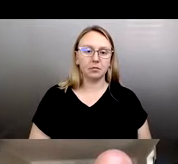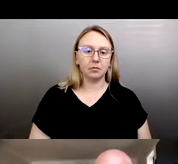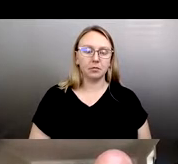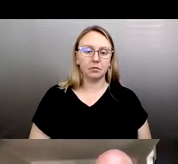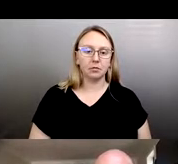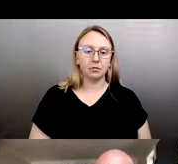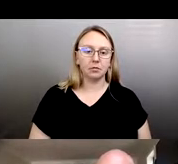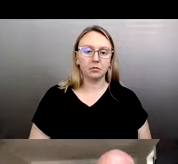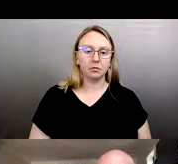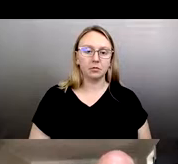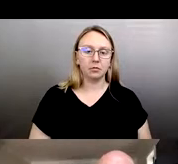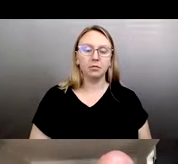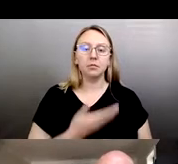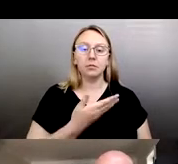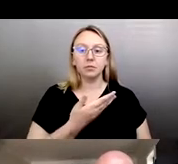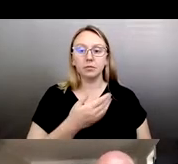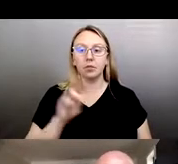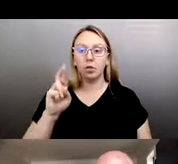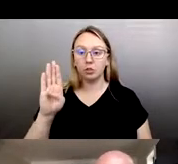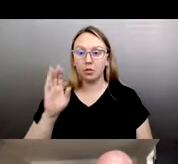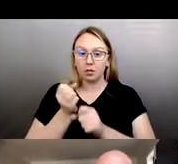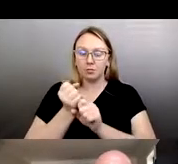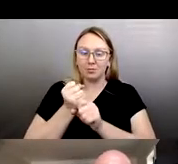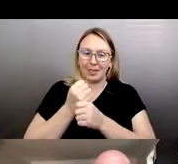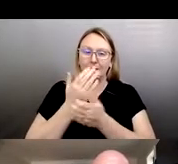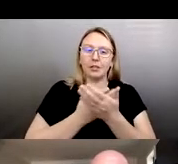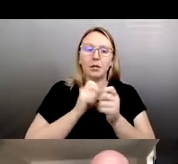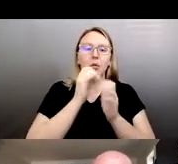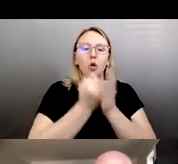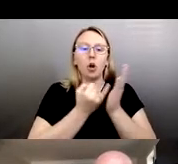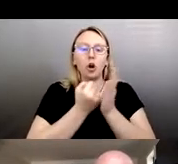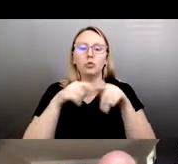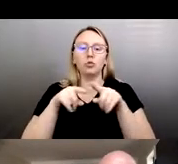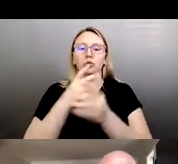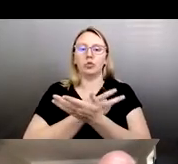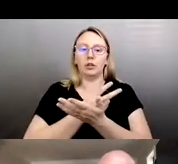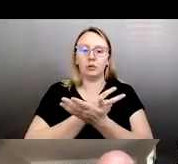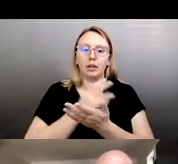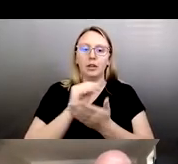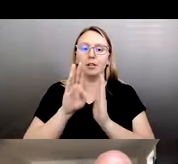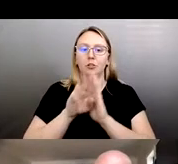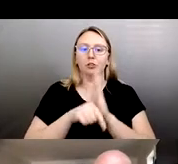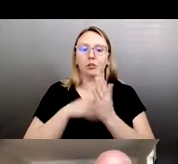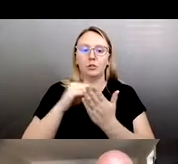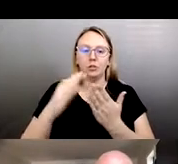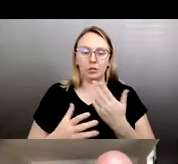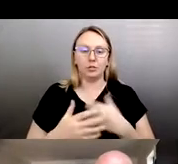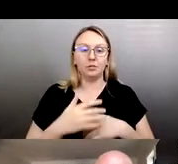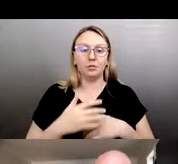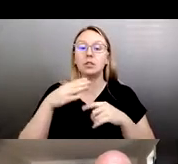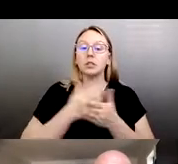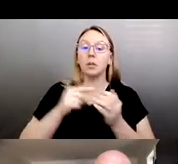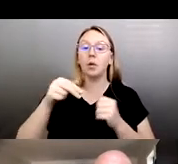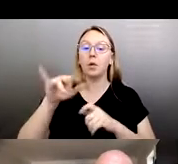And so here, Roger has some works that he made as a graduate student and undergrad. We have some quilts that we leave on his bed so that we can show them